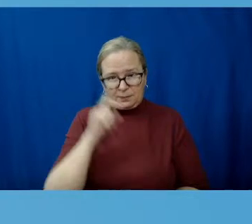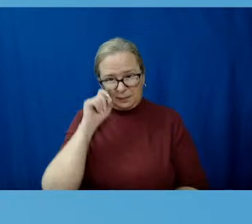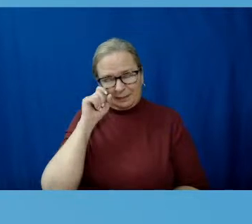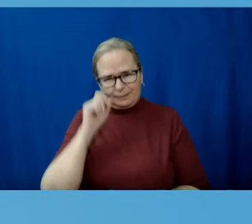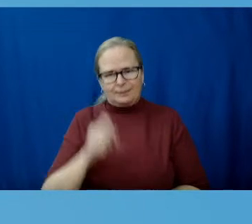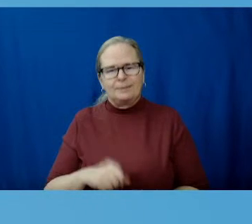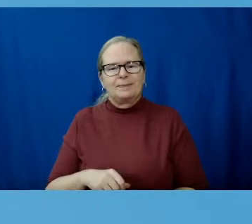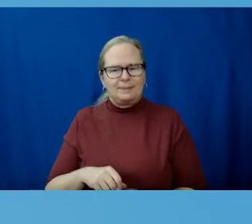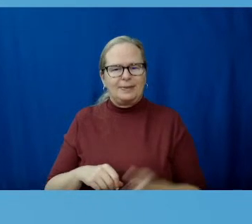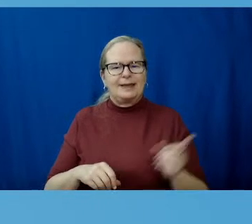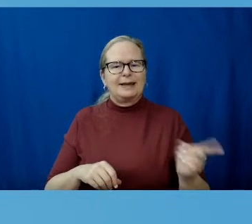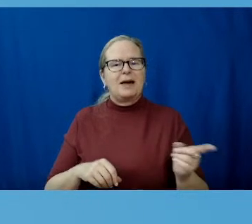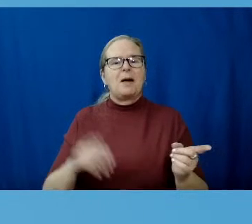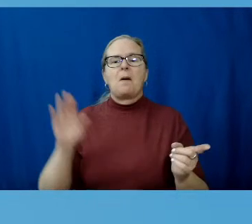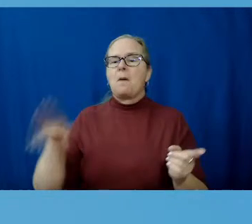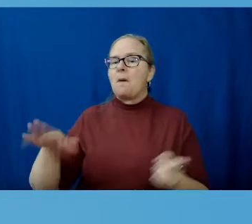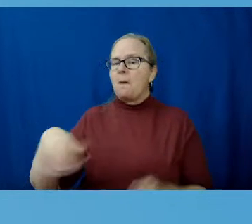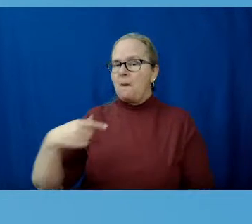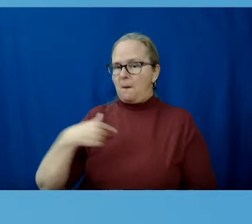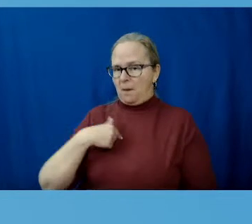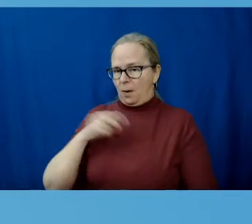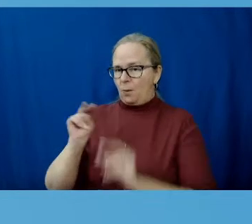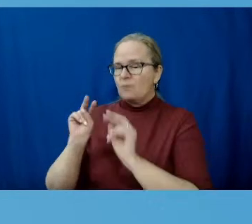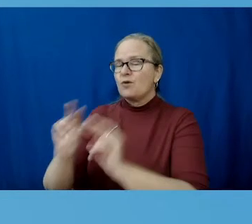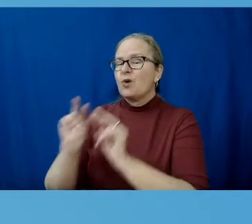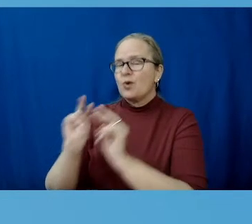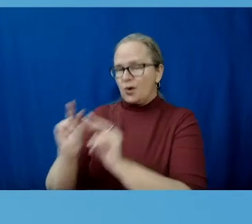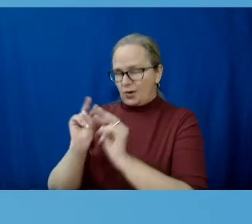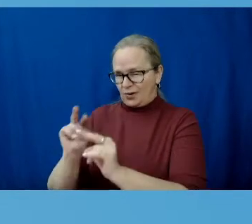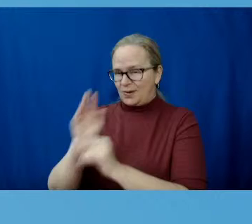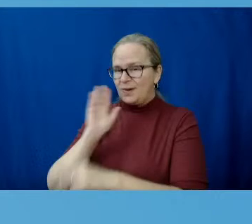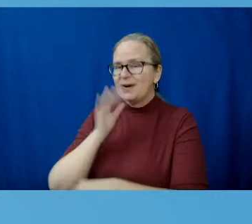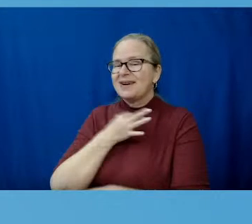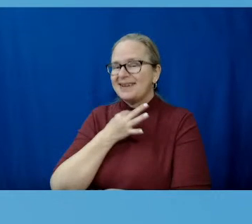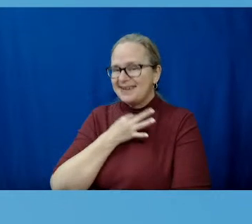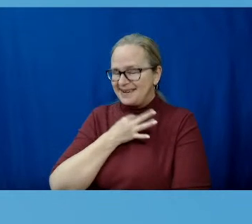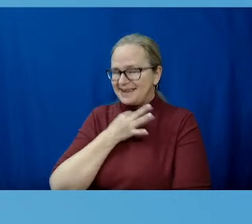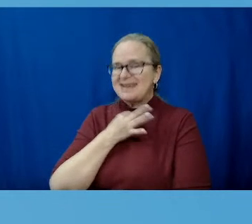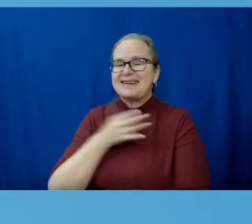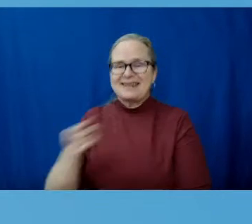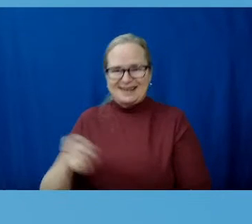the problems here, and this just sort of illustrates this, is how